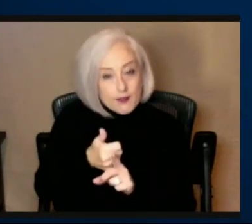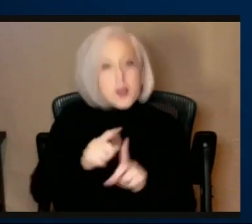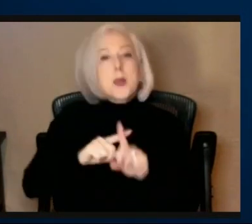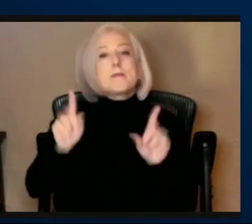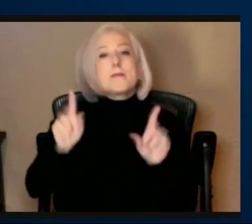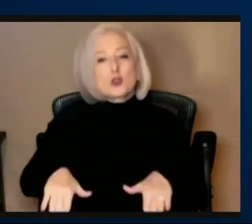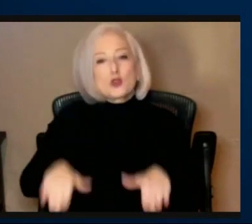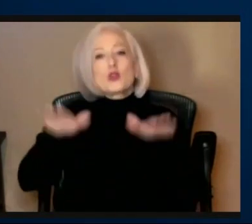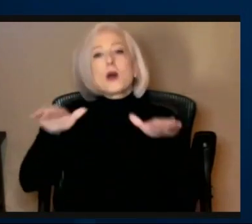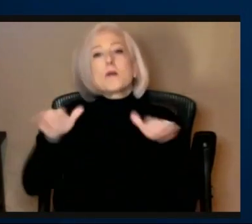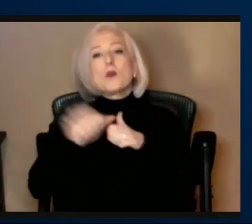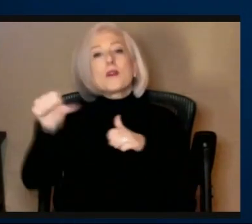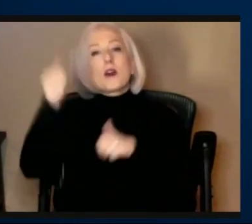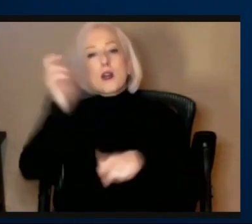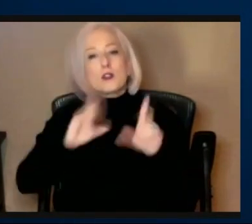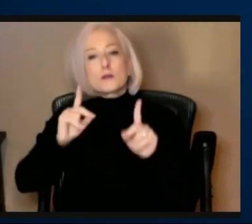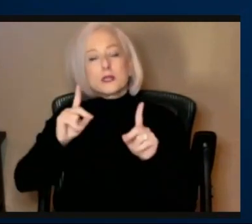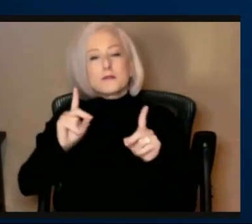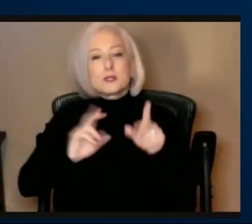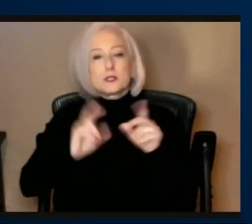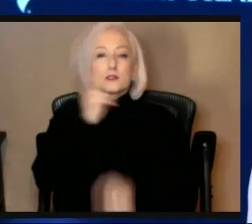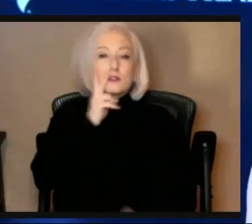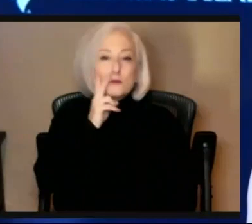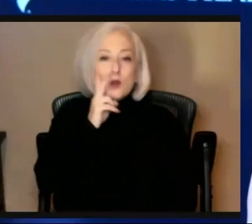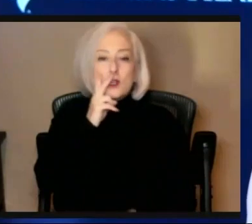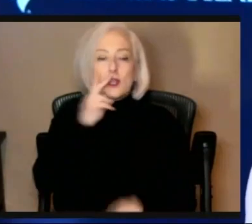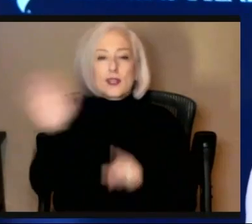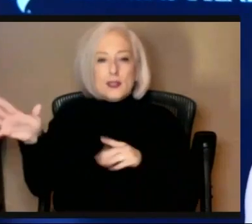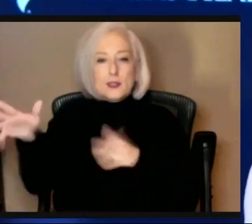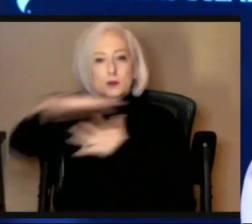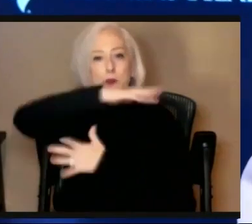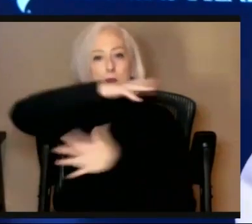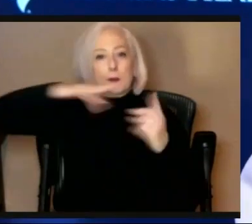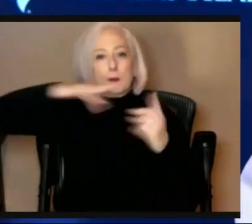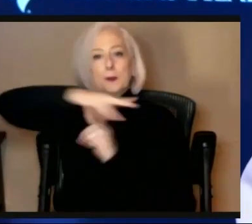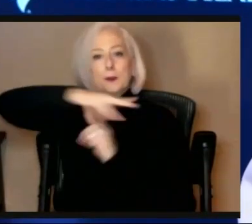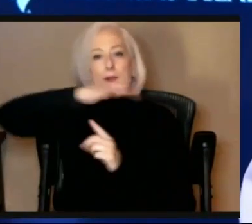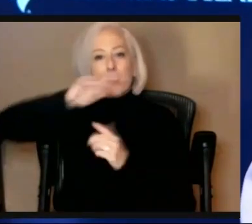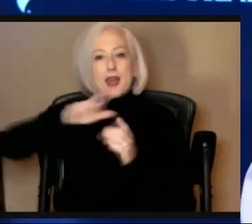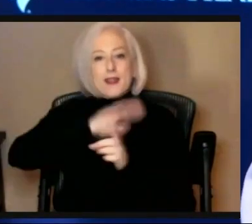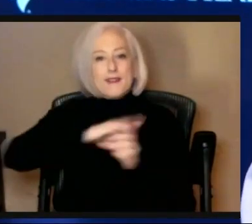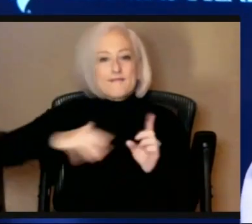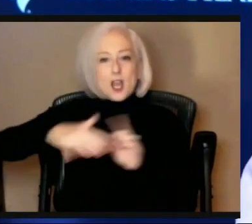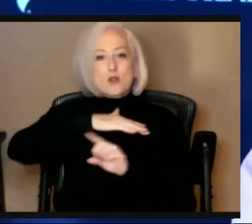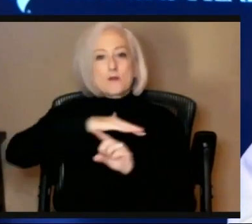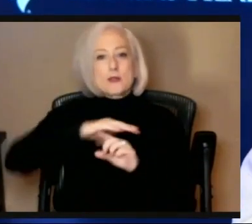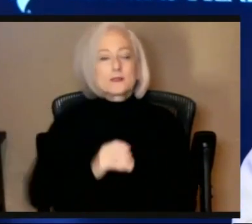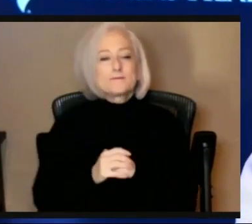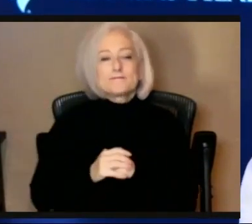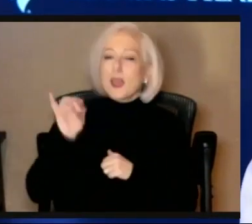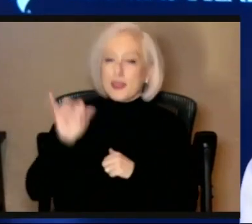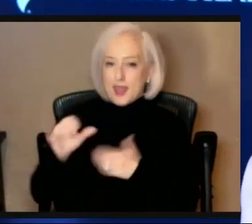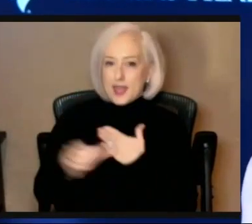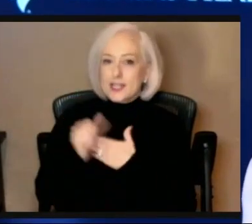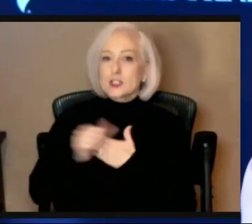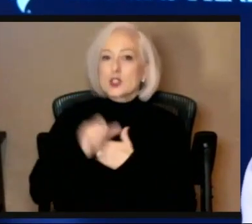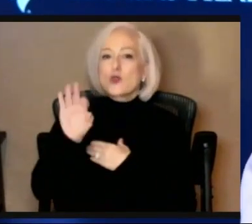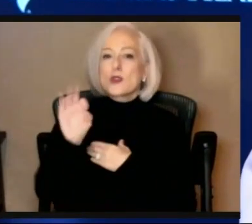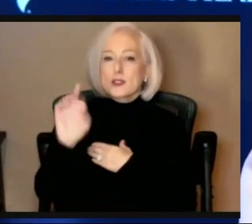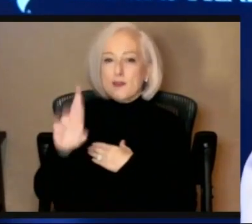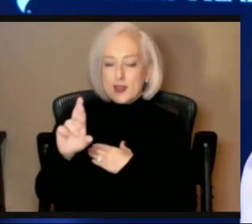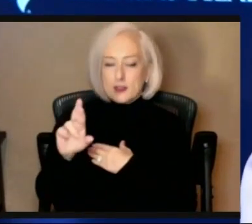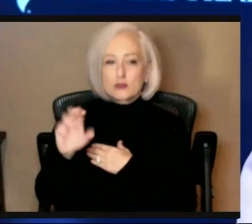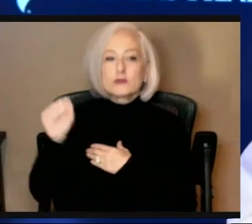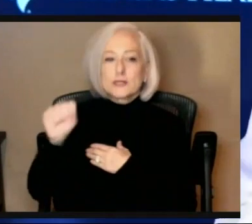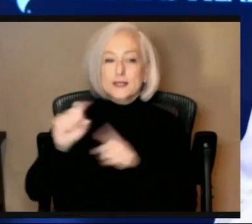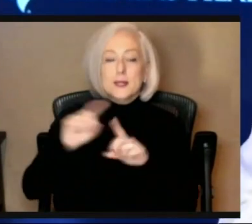which is like a lot of us? Well, that's considered a risk factor, but the current data does